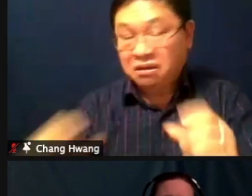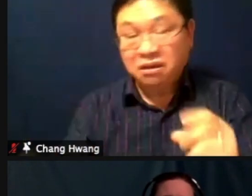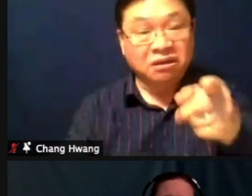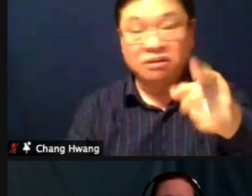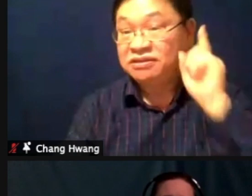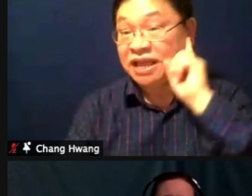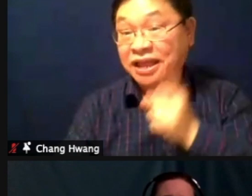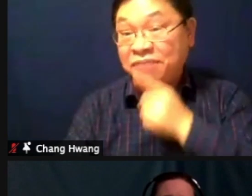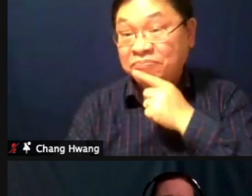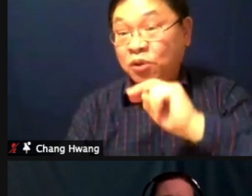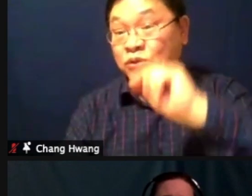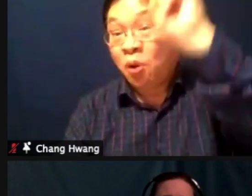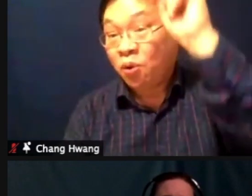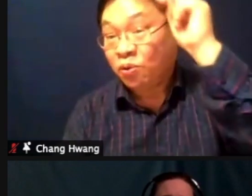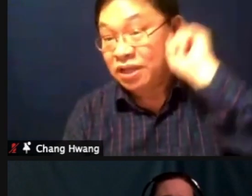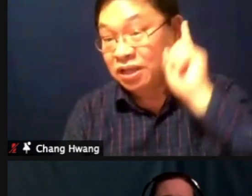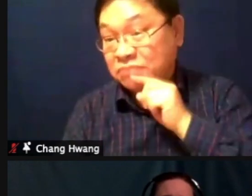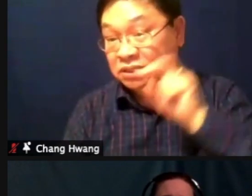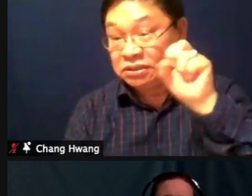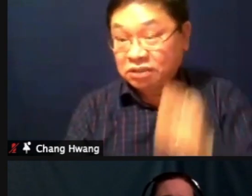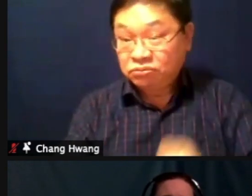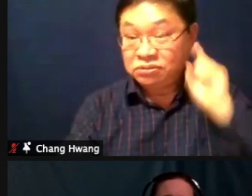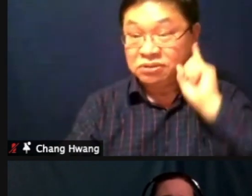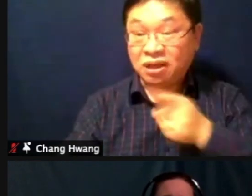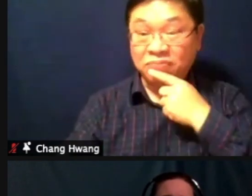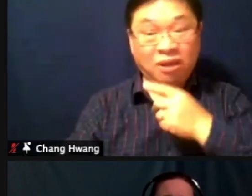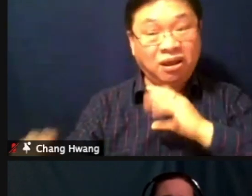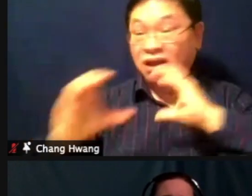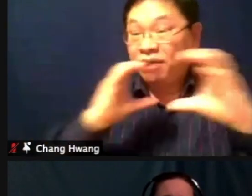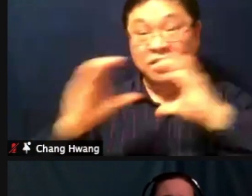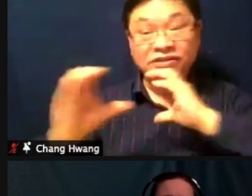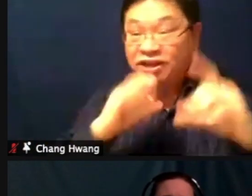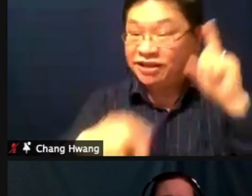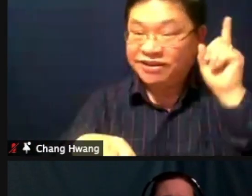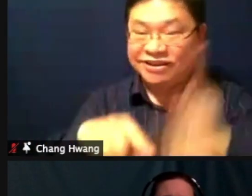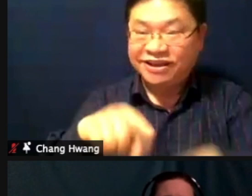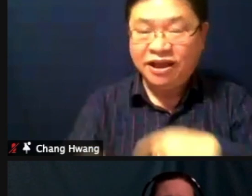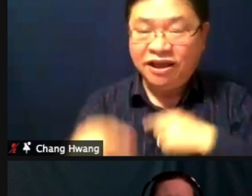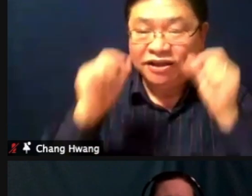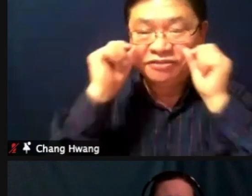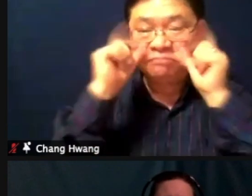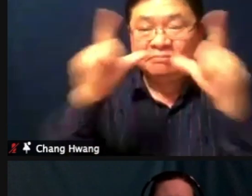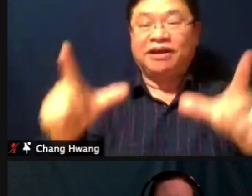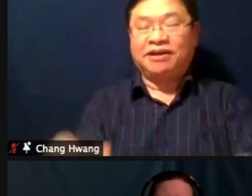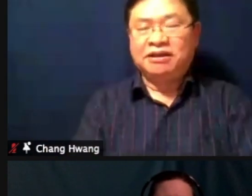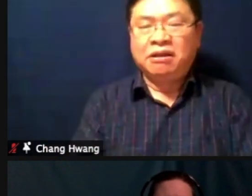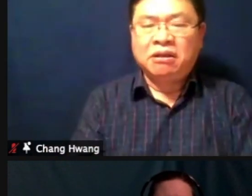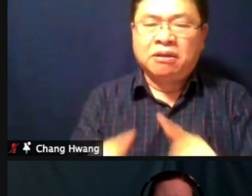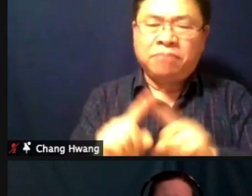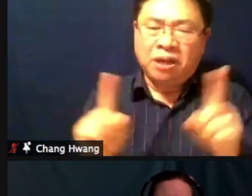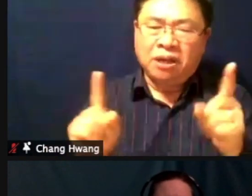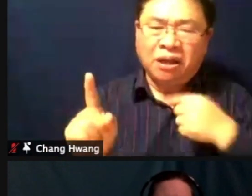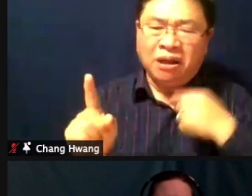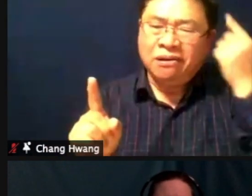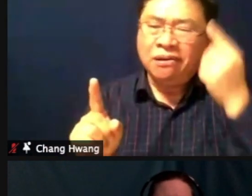sizably less than the 70% difference that we see in sign language. So the deaf citizens of North and South Korea, you can't communicate